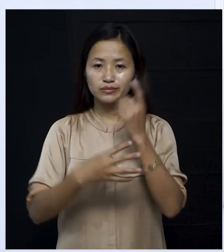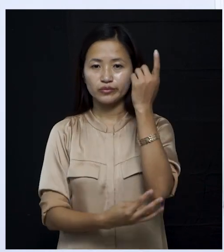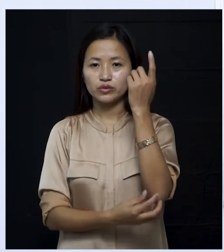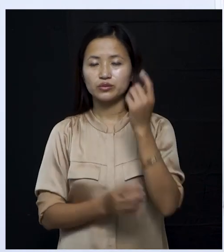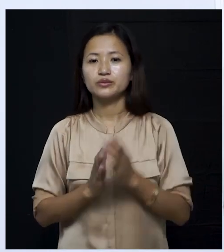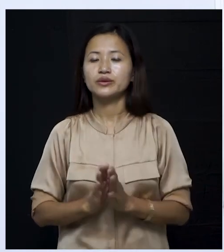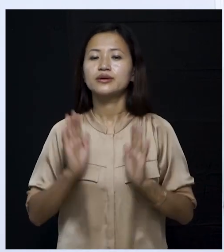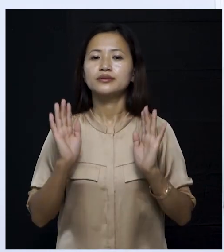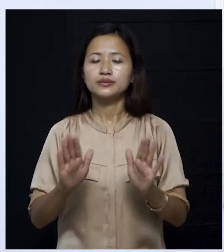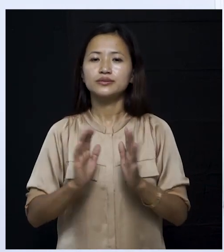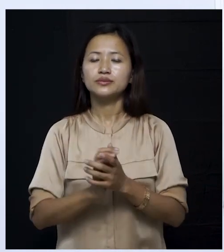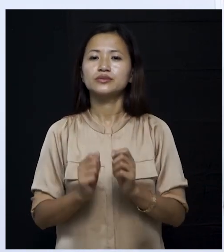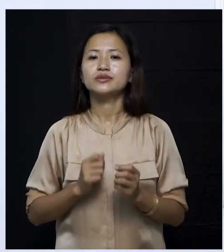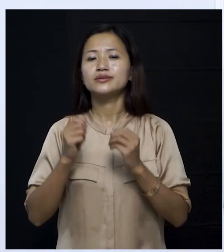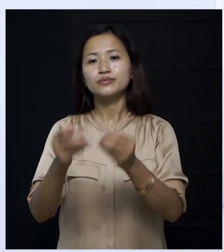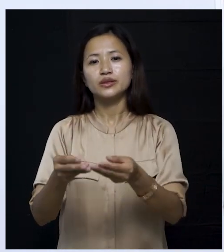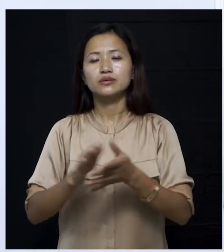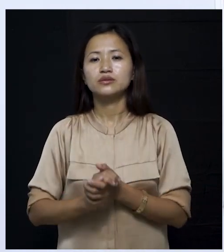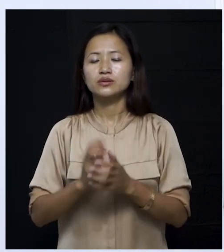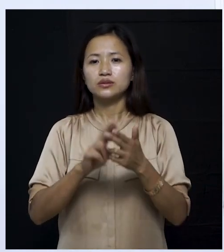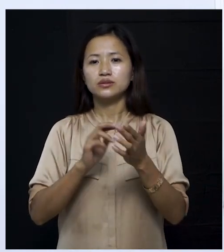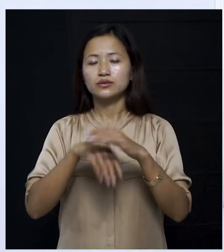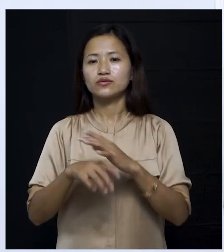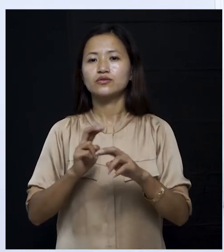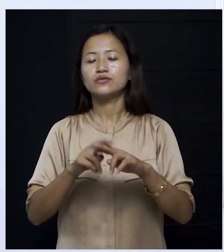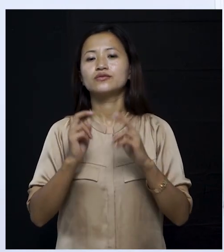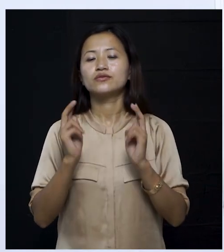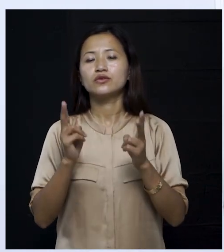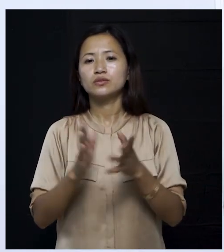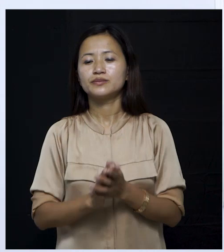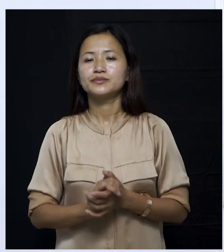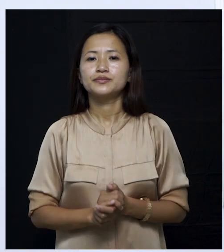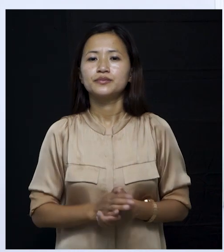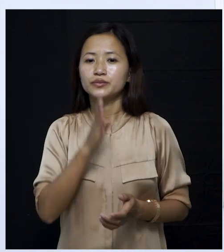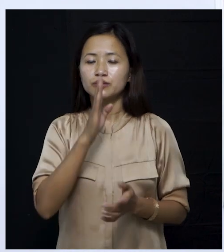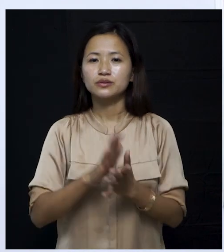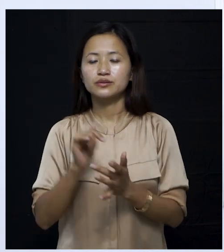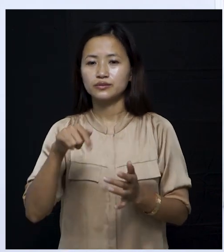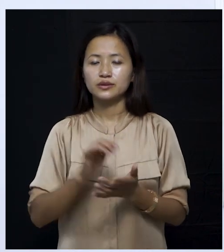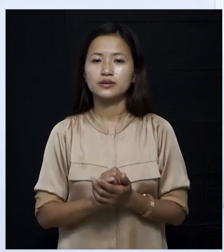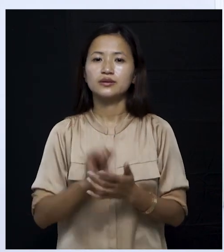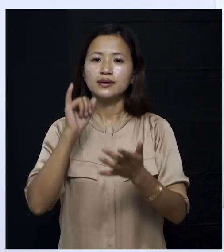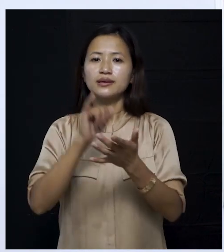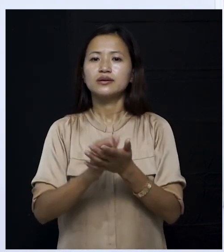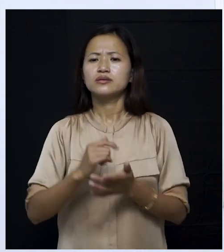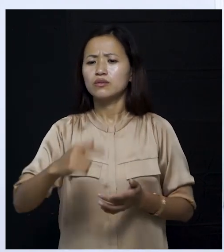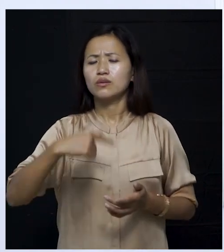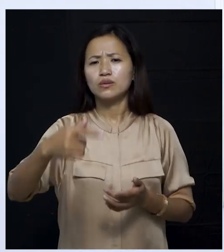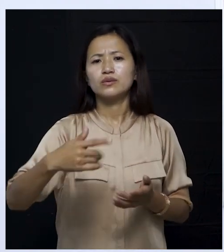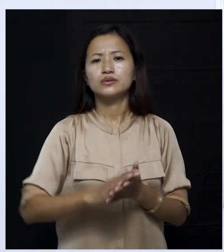people, they still depend on the informal institution. And because of that, as we have discussed, they